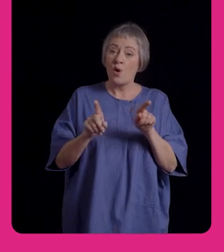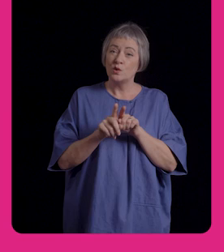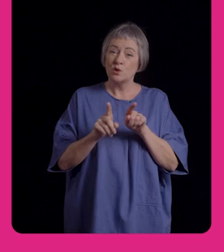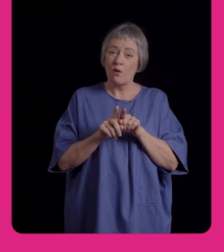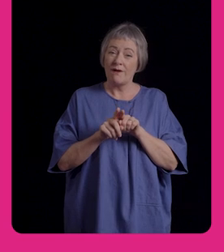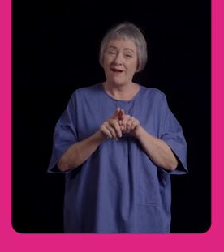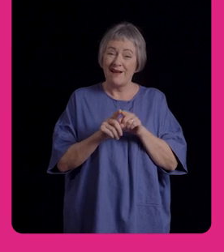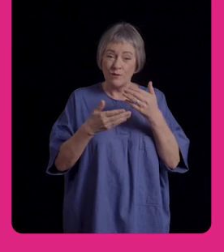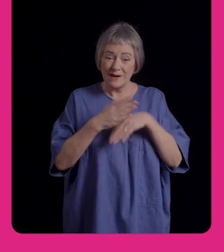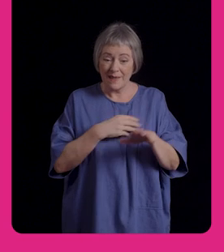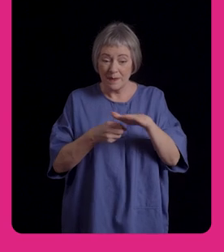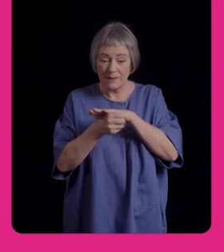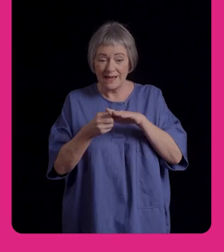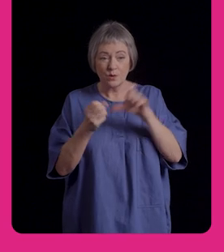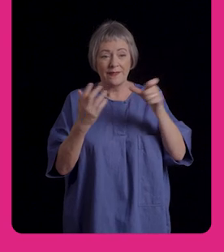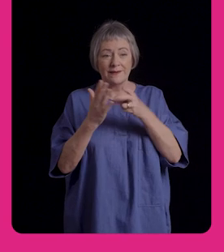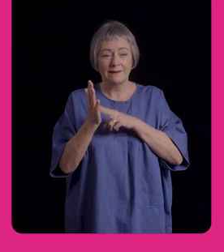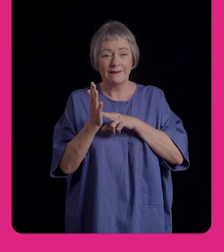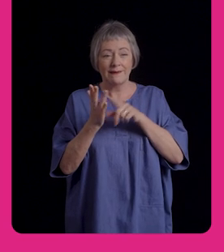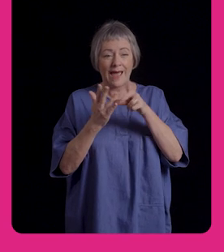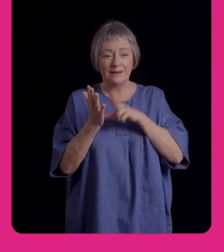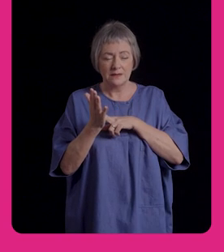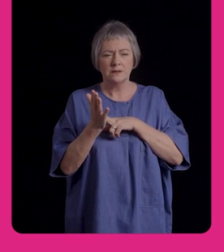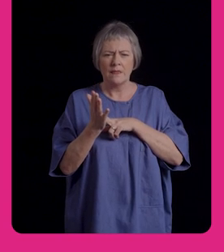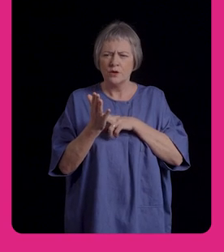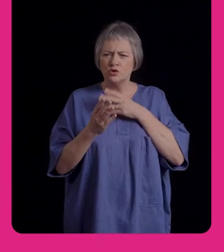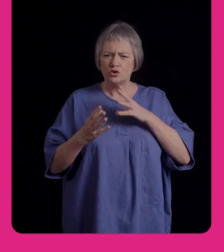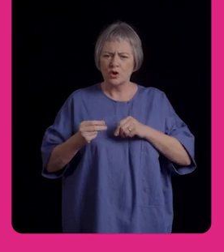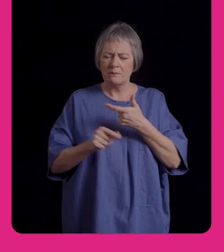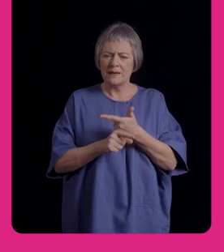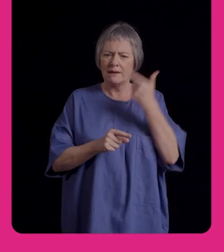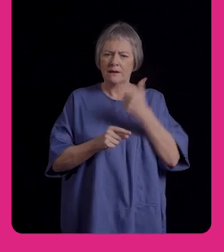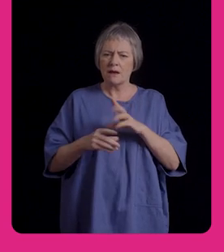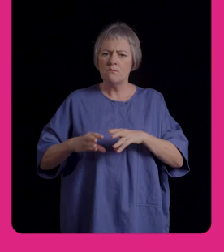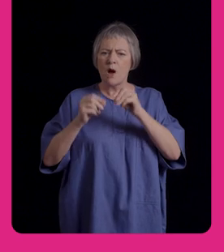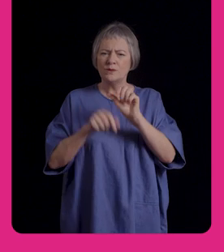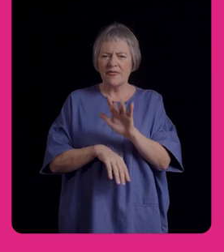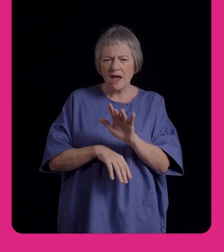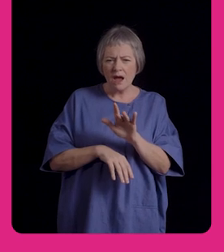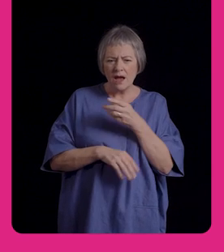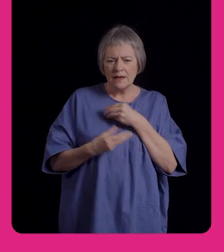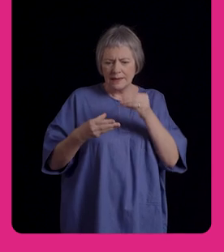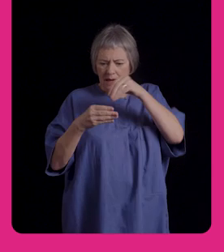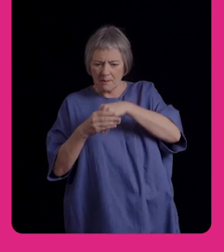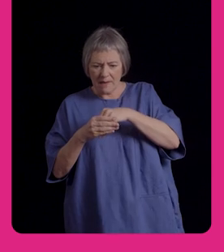If we are in the place where the cannons are, there must be barrels of gunpowder. So can I pack